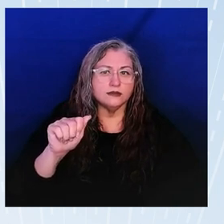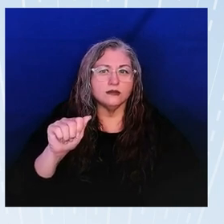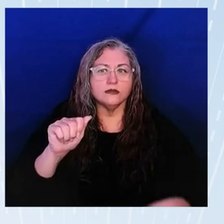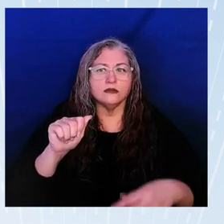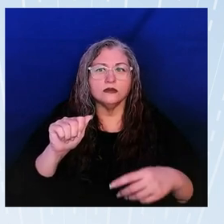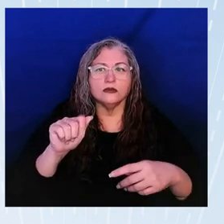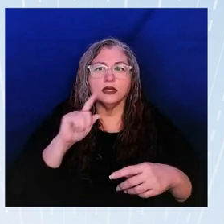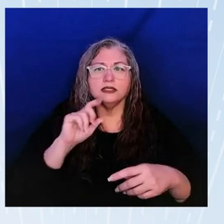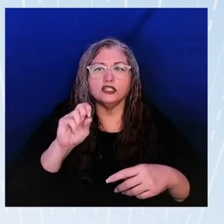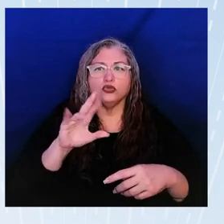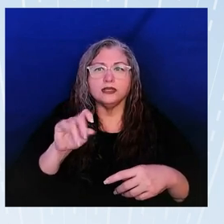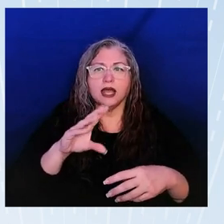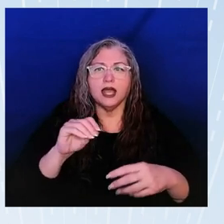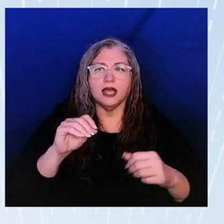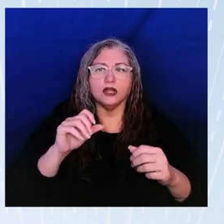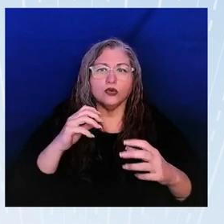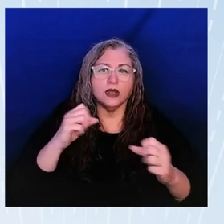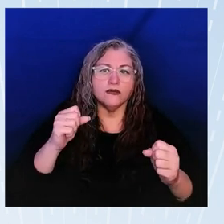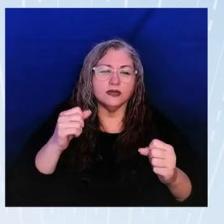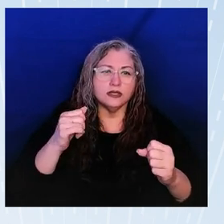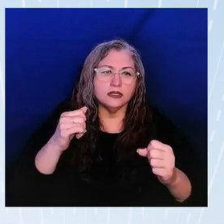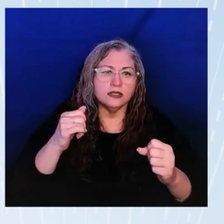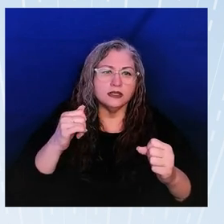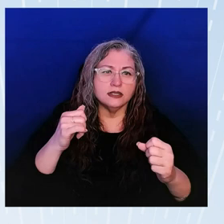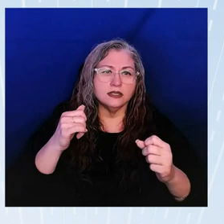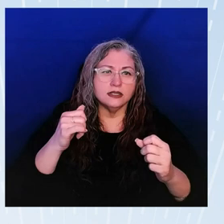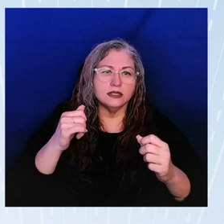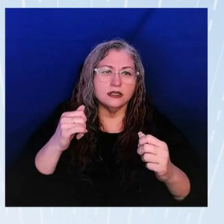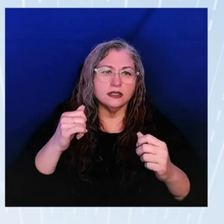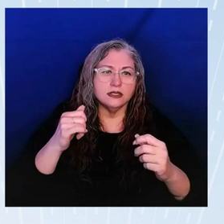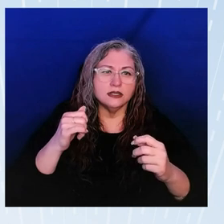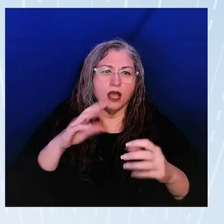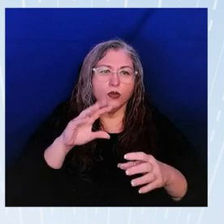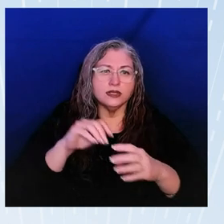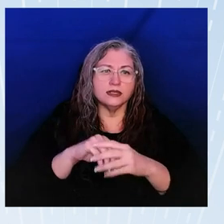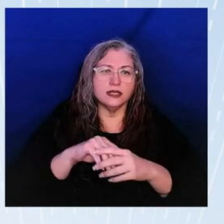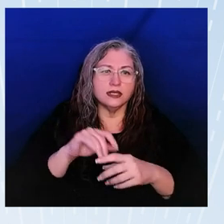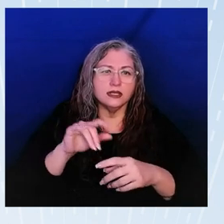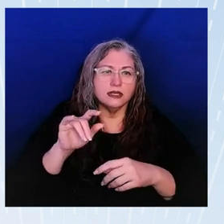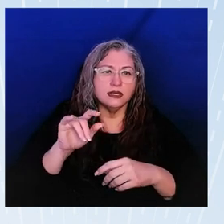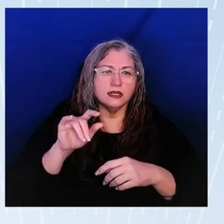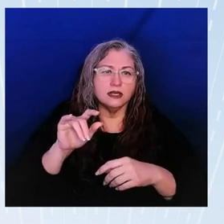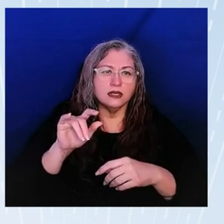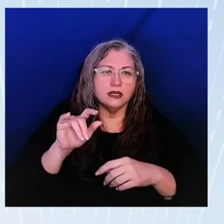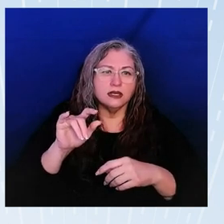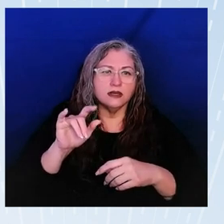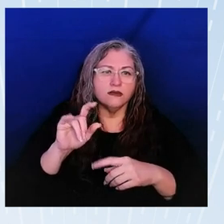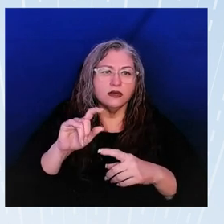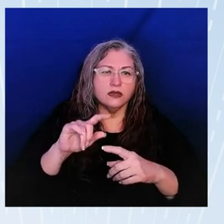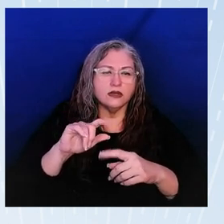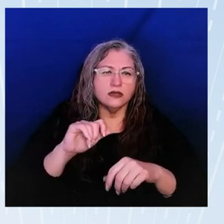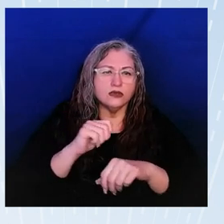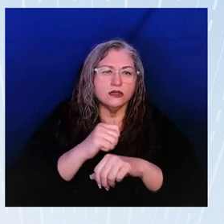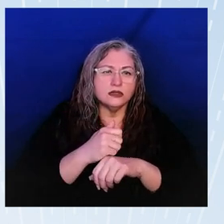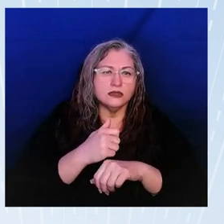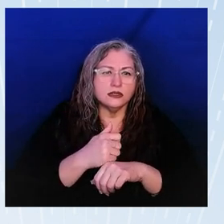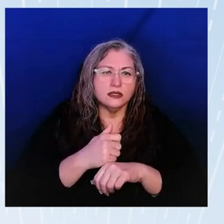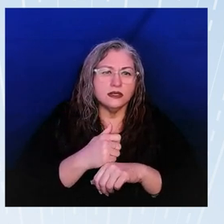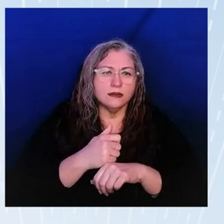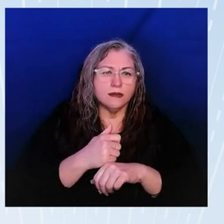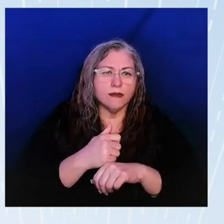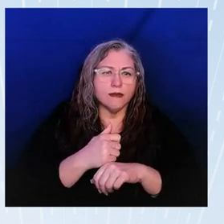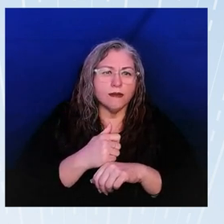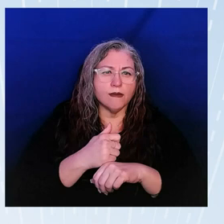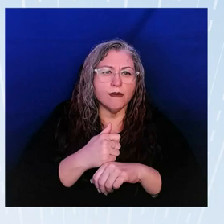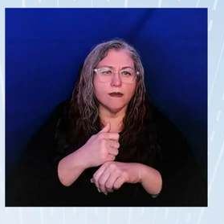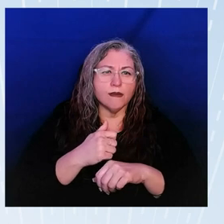Erika Mokasugu, Sonal Shah, and our amazing DFOs, Caroline, Sarah, Zayn, and good